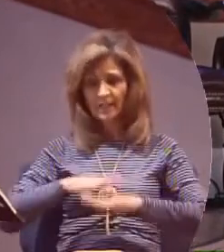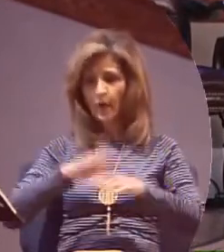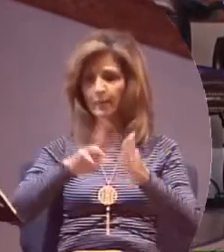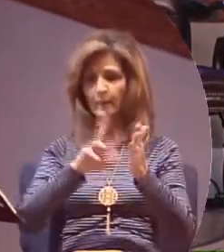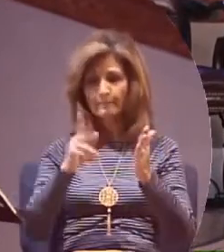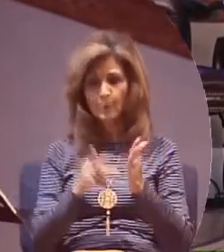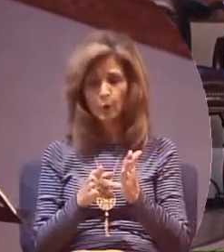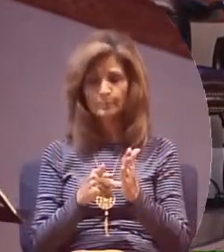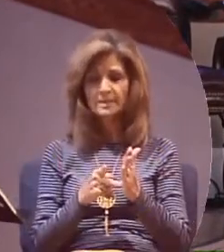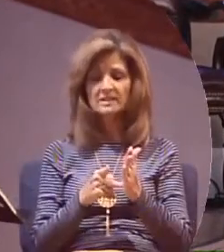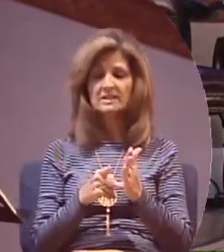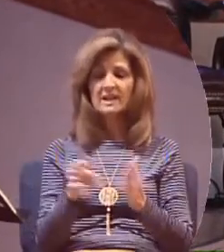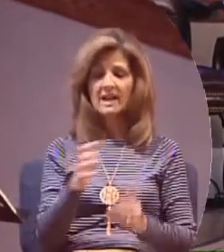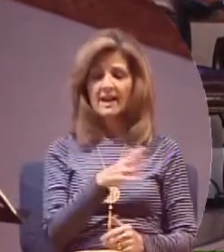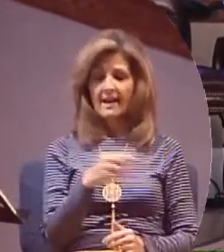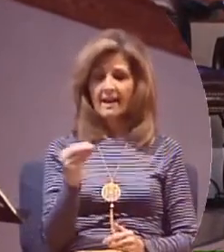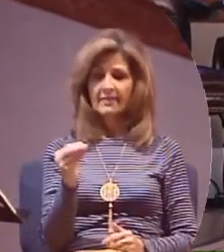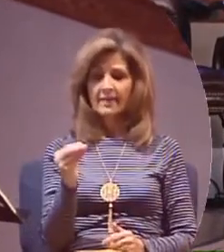purpose